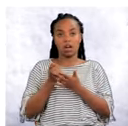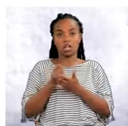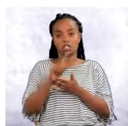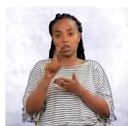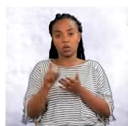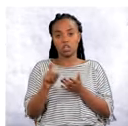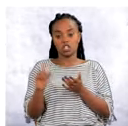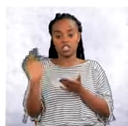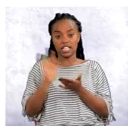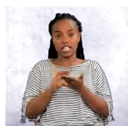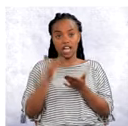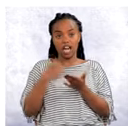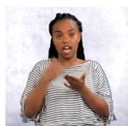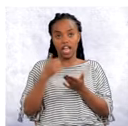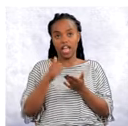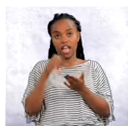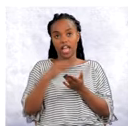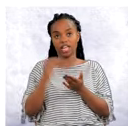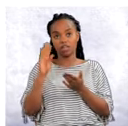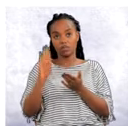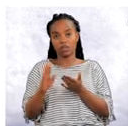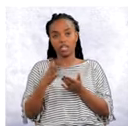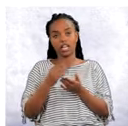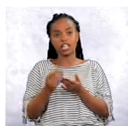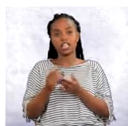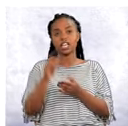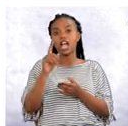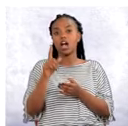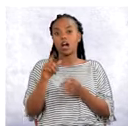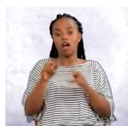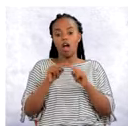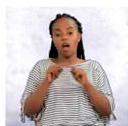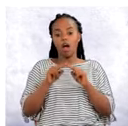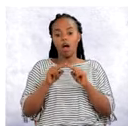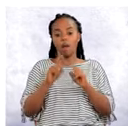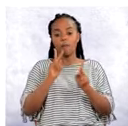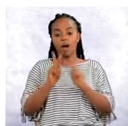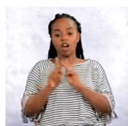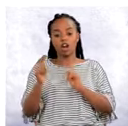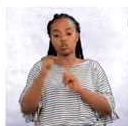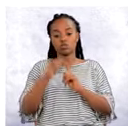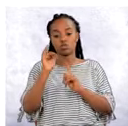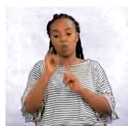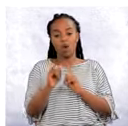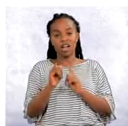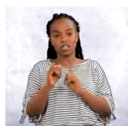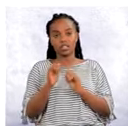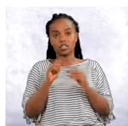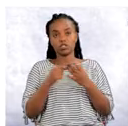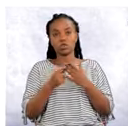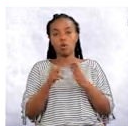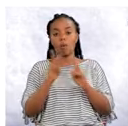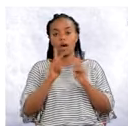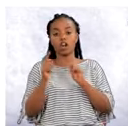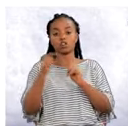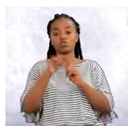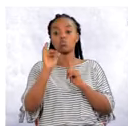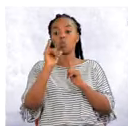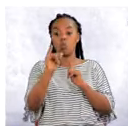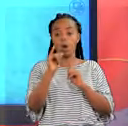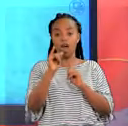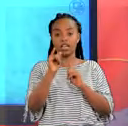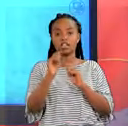we have center A and B, and its axis is parallel to Y axis. In that case, when the axis is parallel to Y